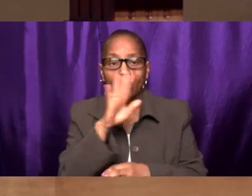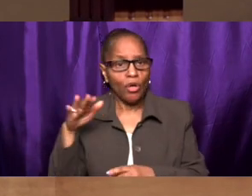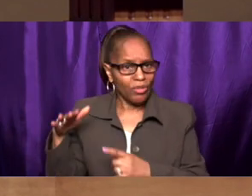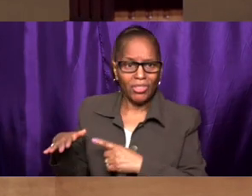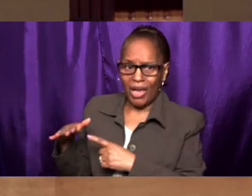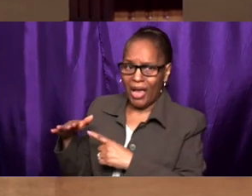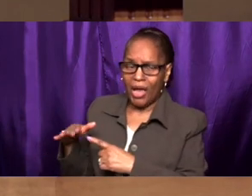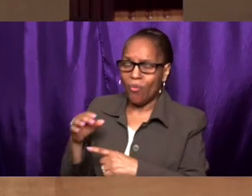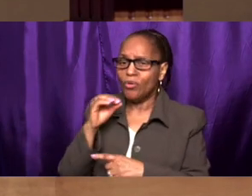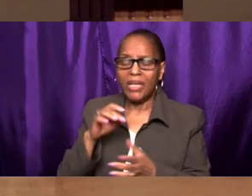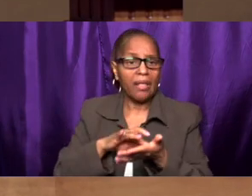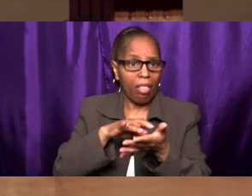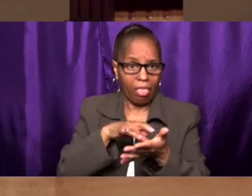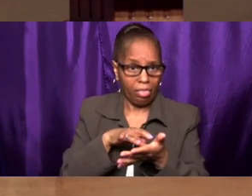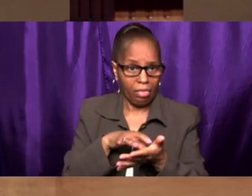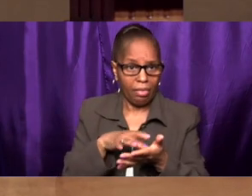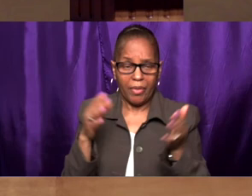won't take their medication.